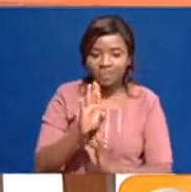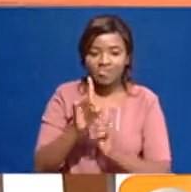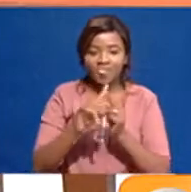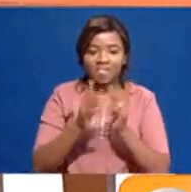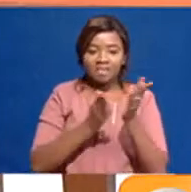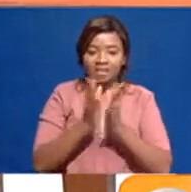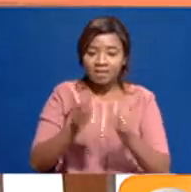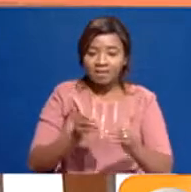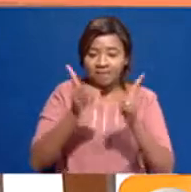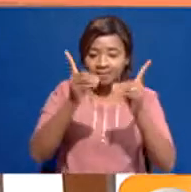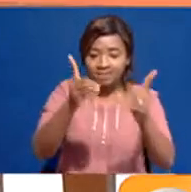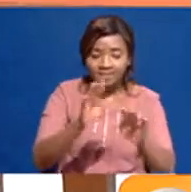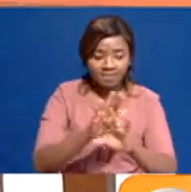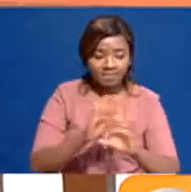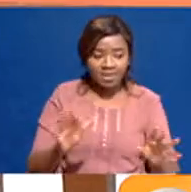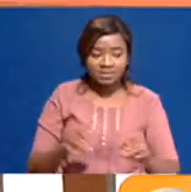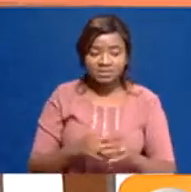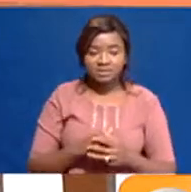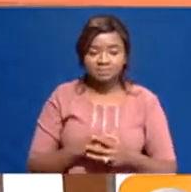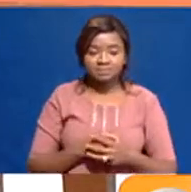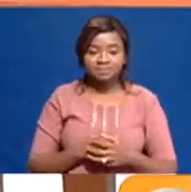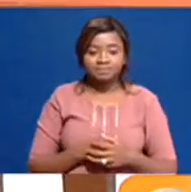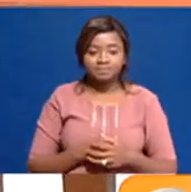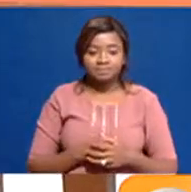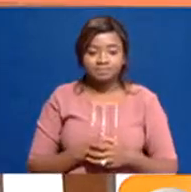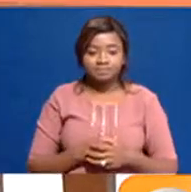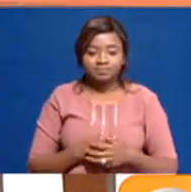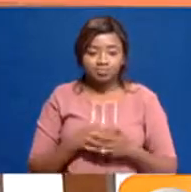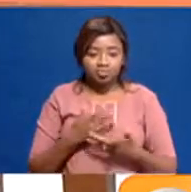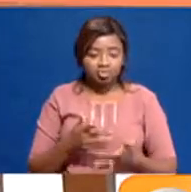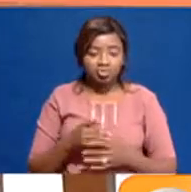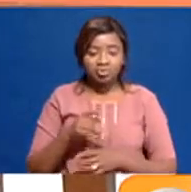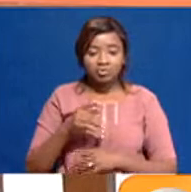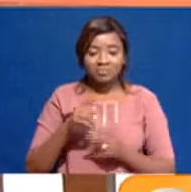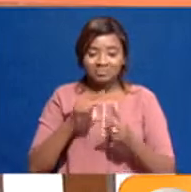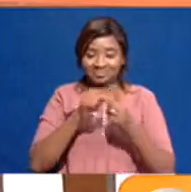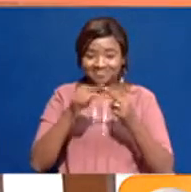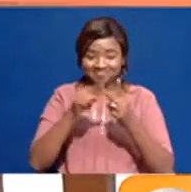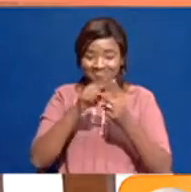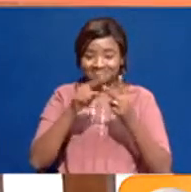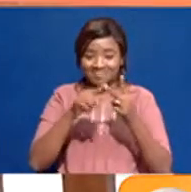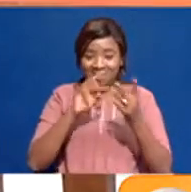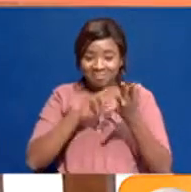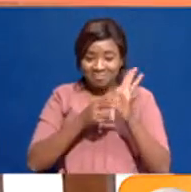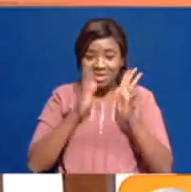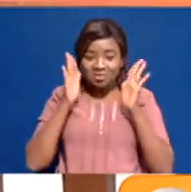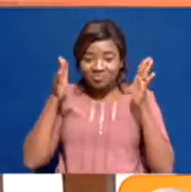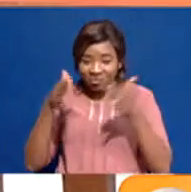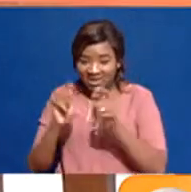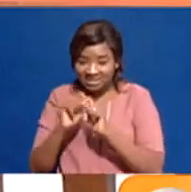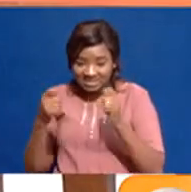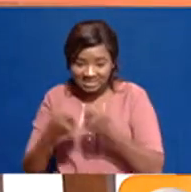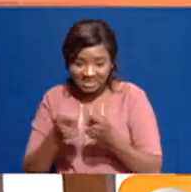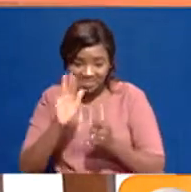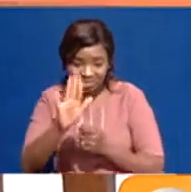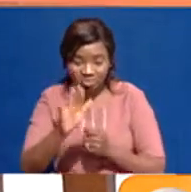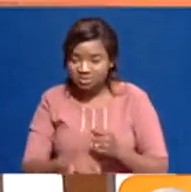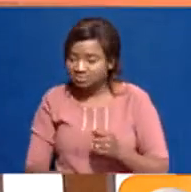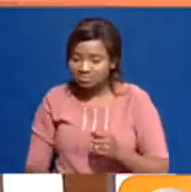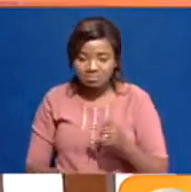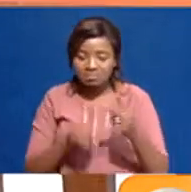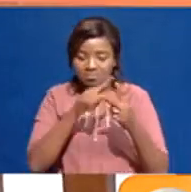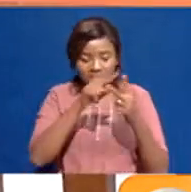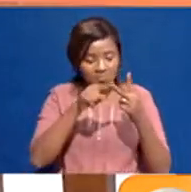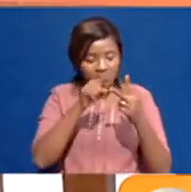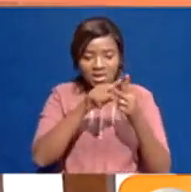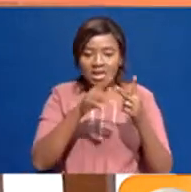service delivery. For that one, you don't need to benefit from the ethnic bloc you come from. True, many